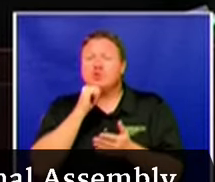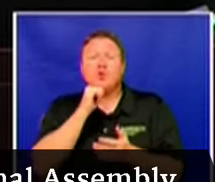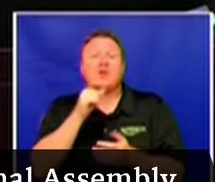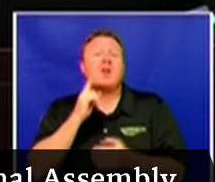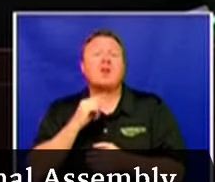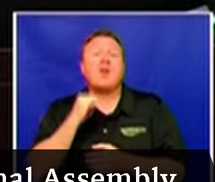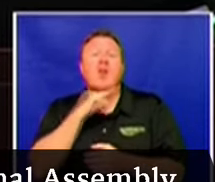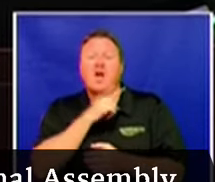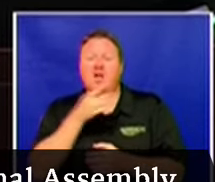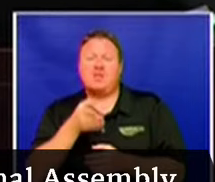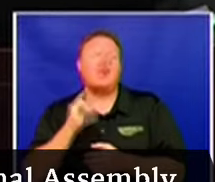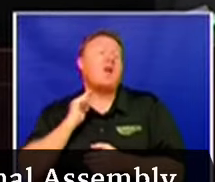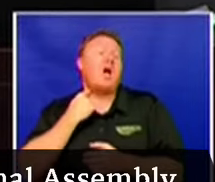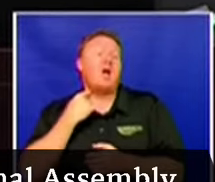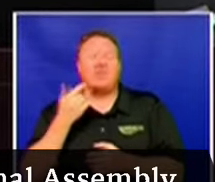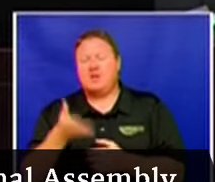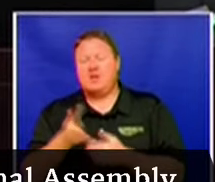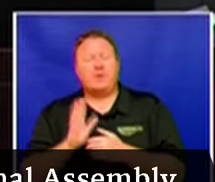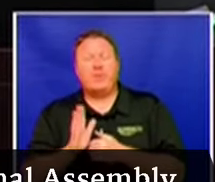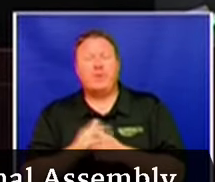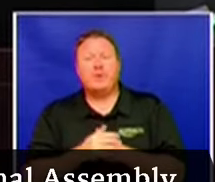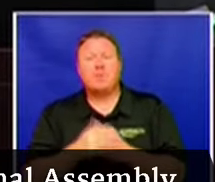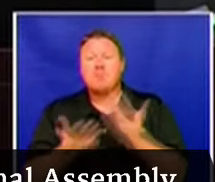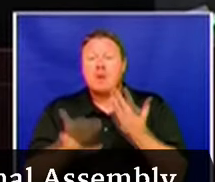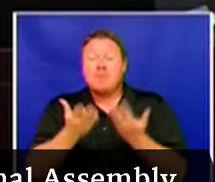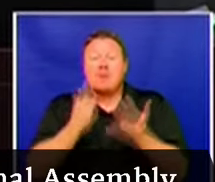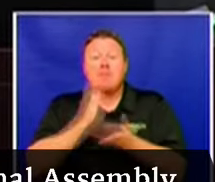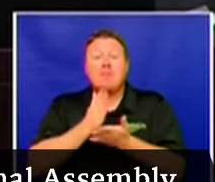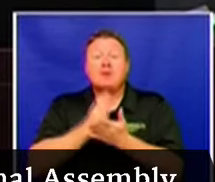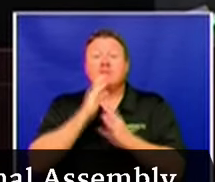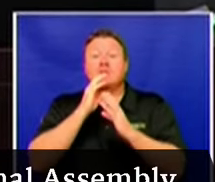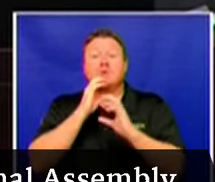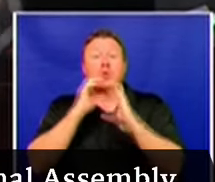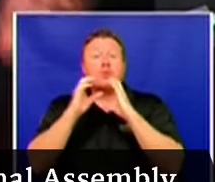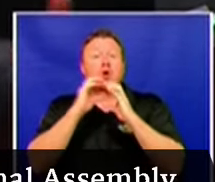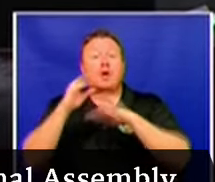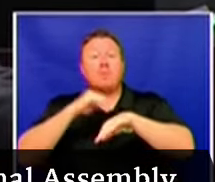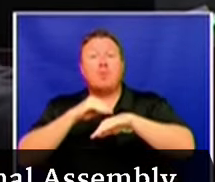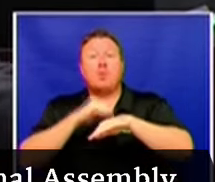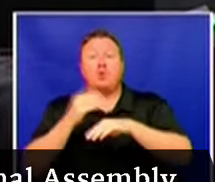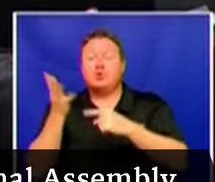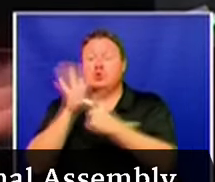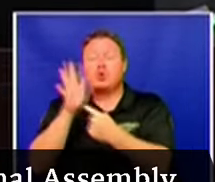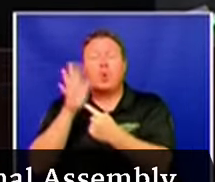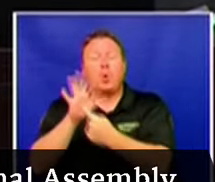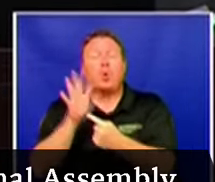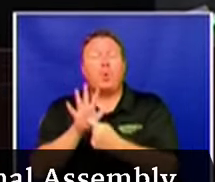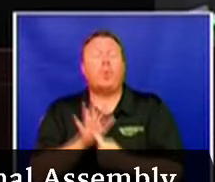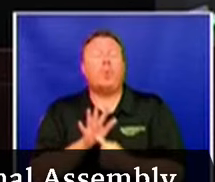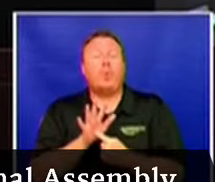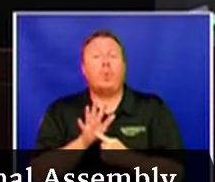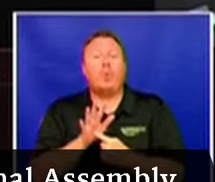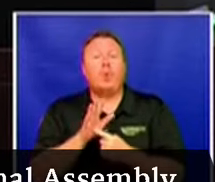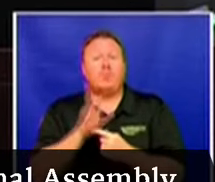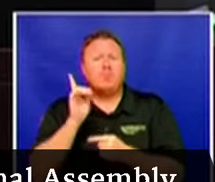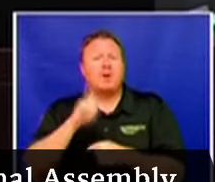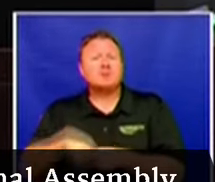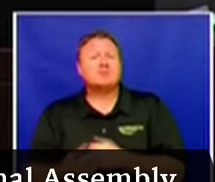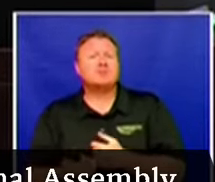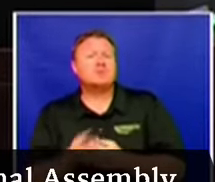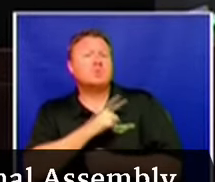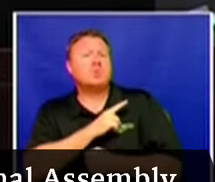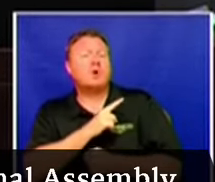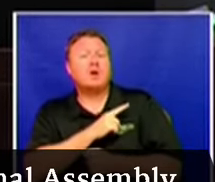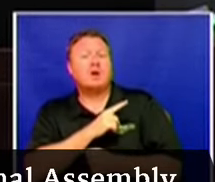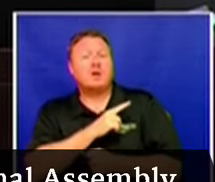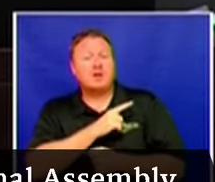that maybe we don't communicate enough and we don't beam this out sufficiently, because this is